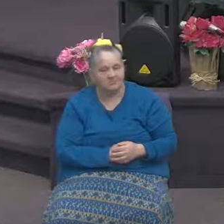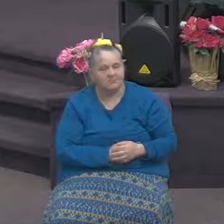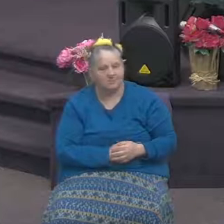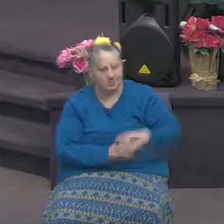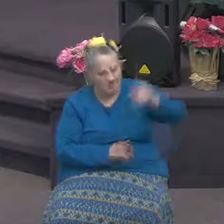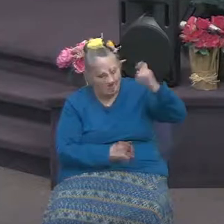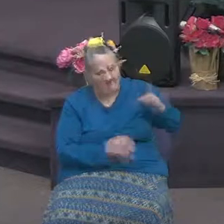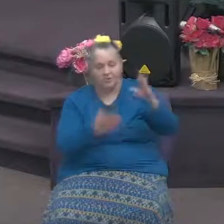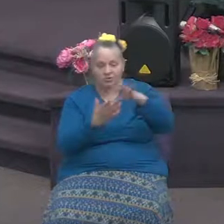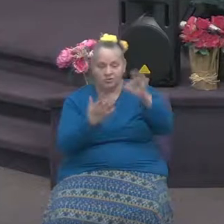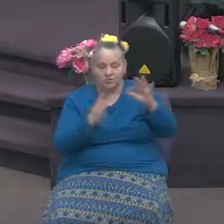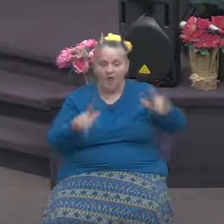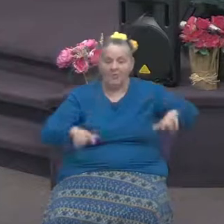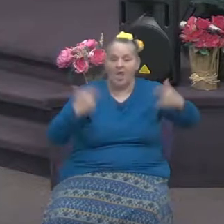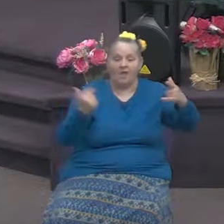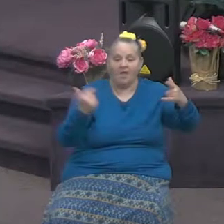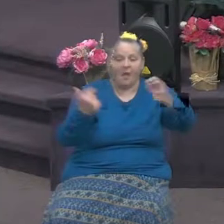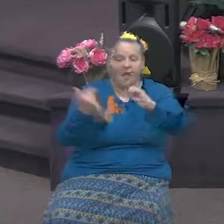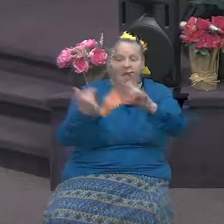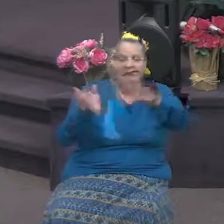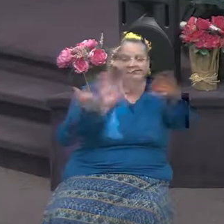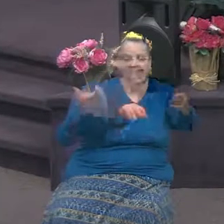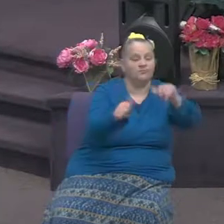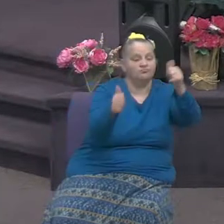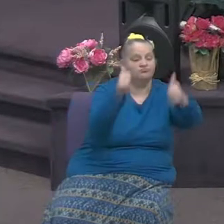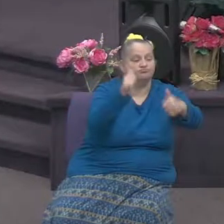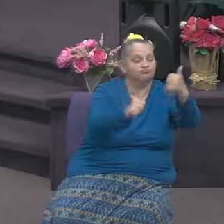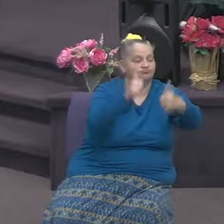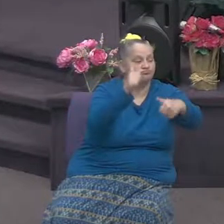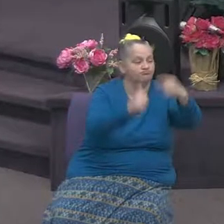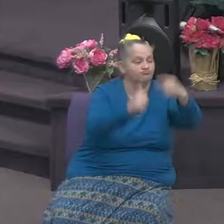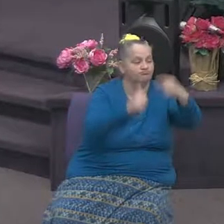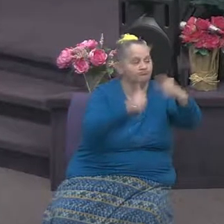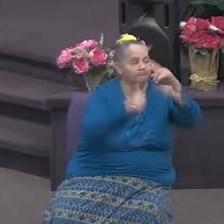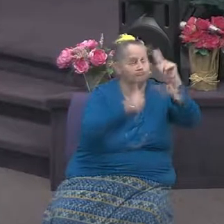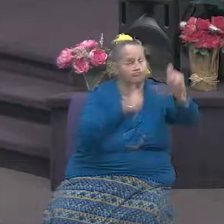You've got to choose life or death.